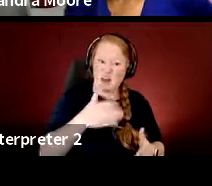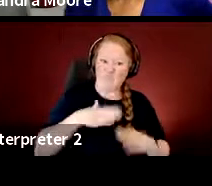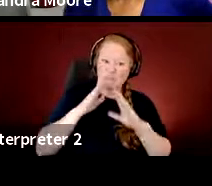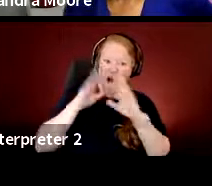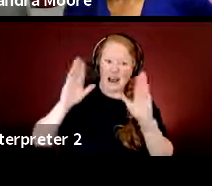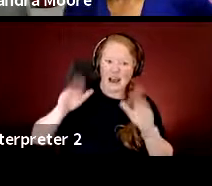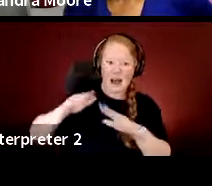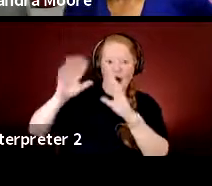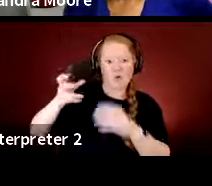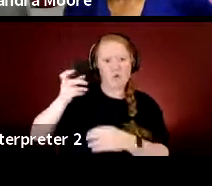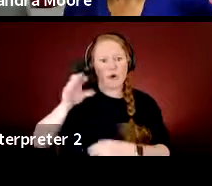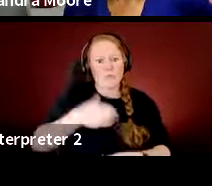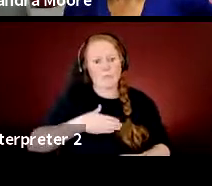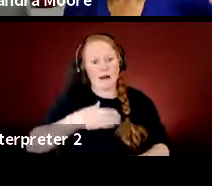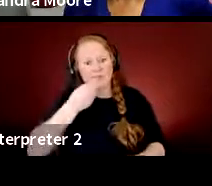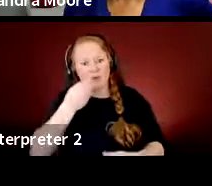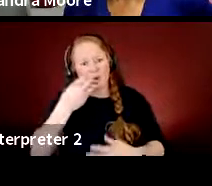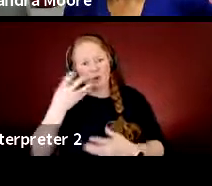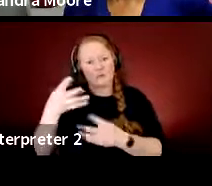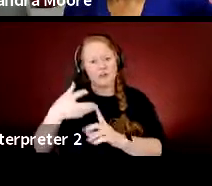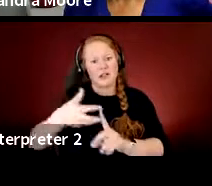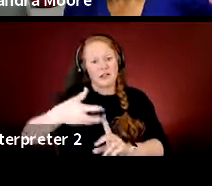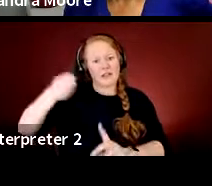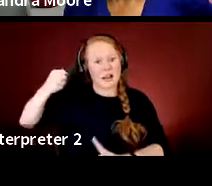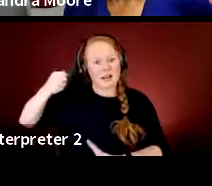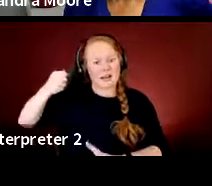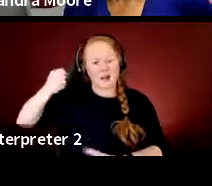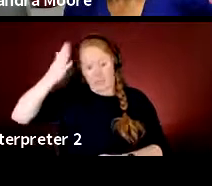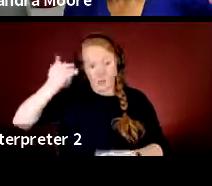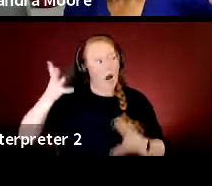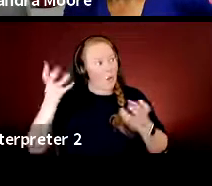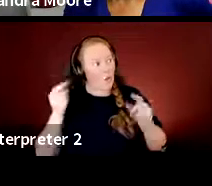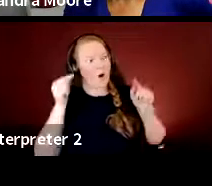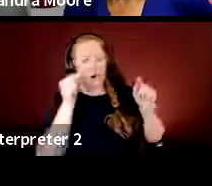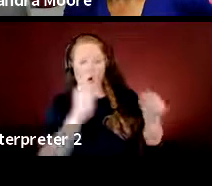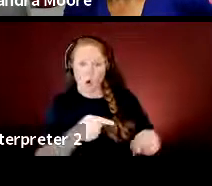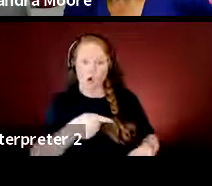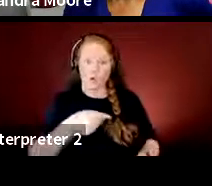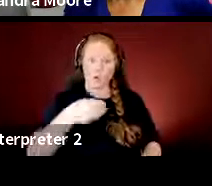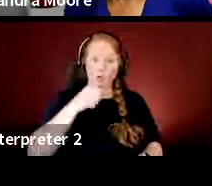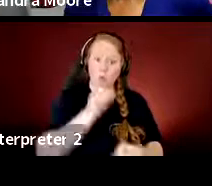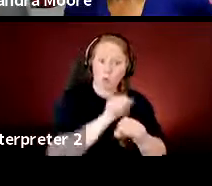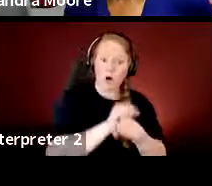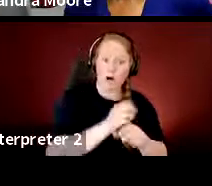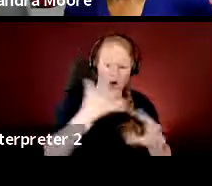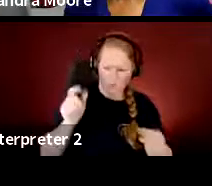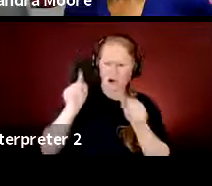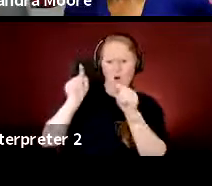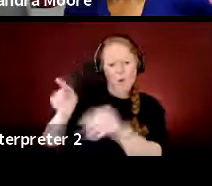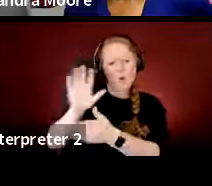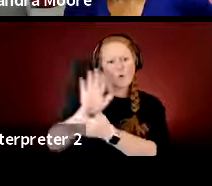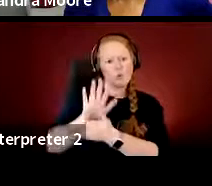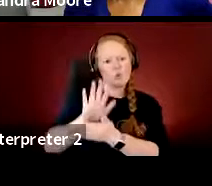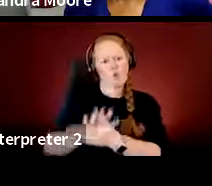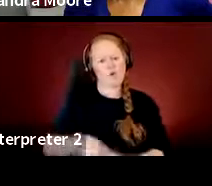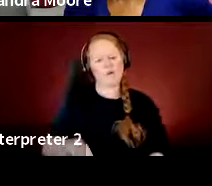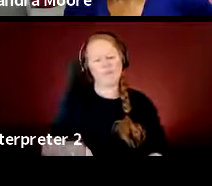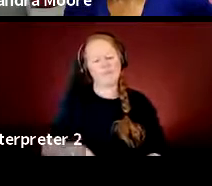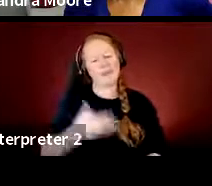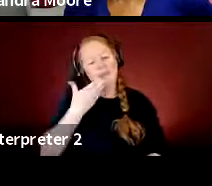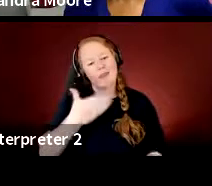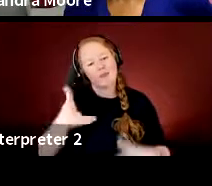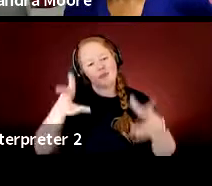my food taken away because I want to go to work or I want to go to school. Thank you for hearing me out. Everyone enjoy your evening.